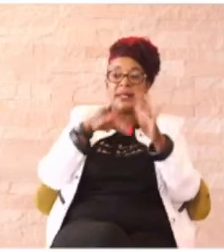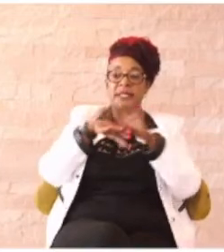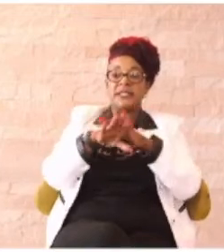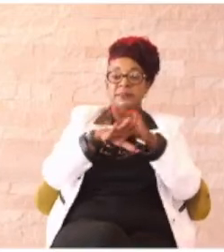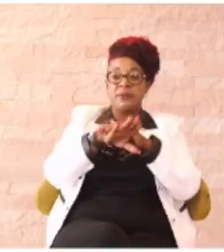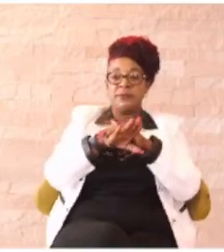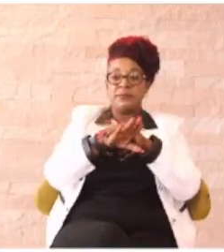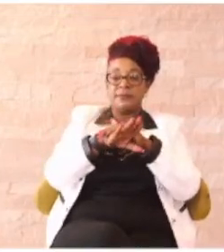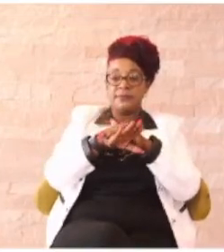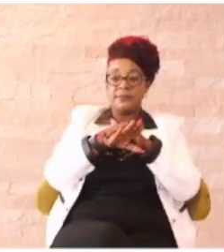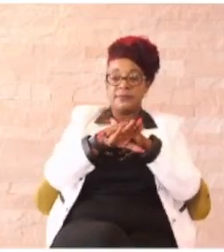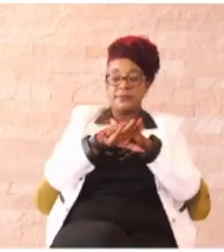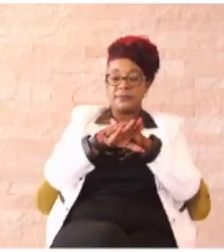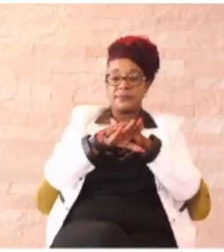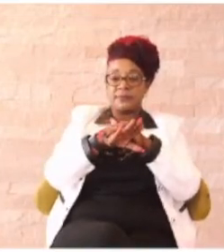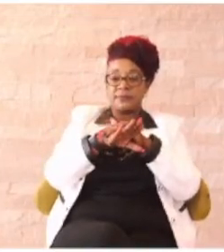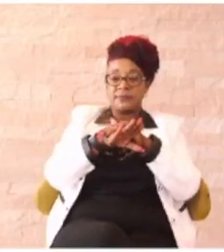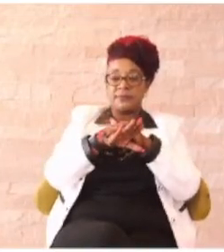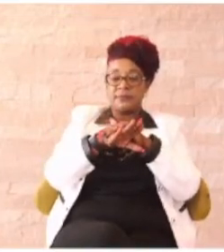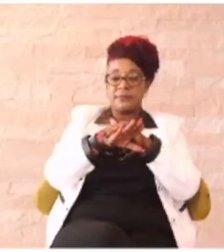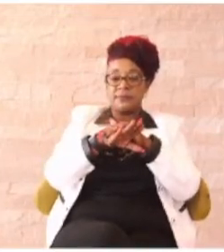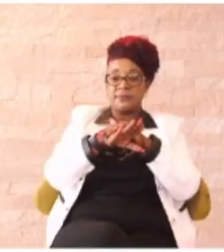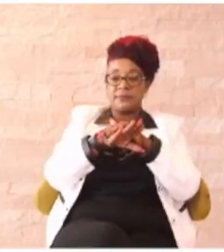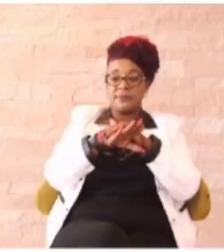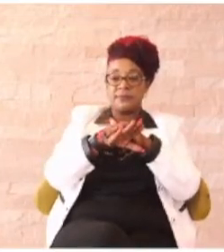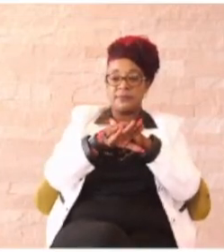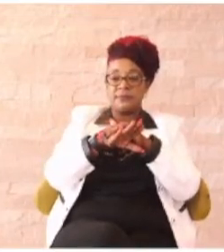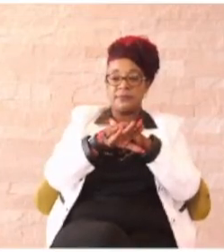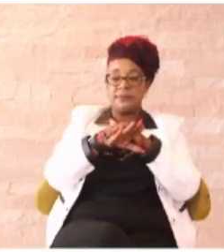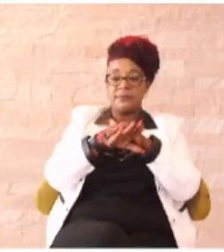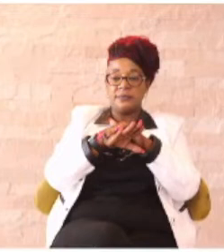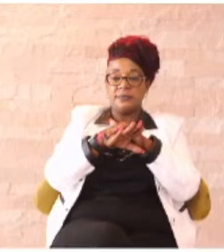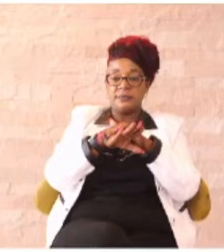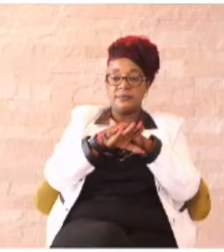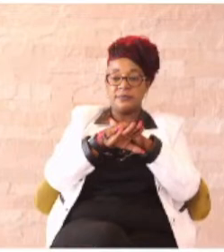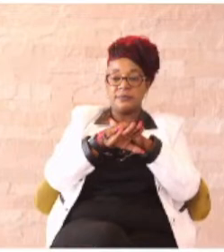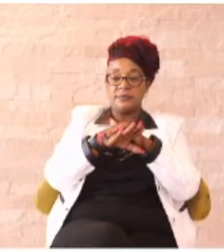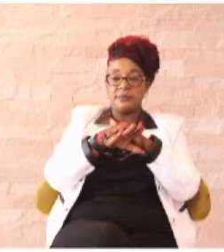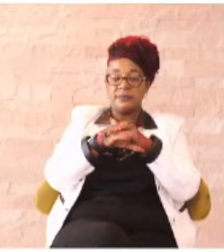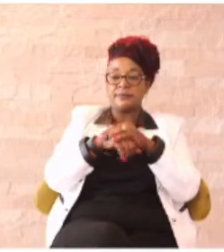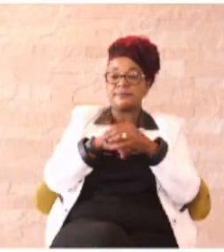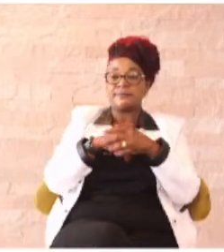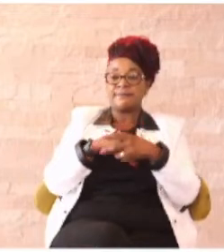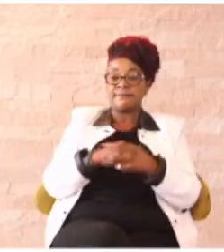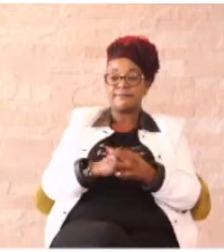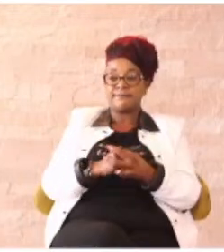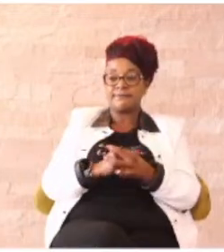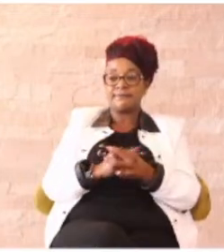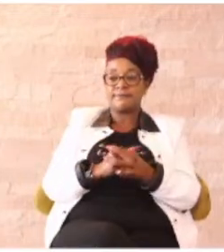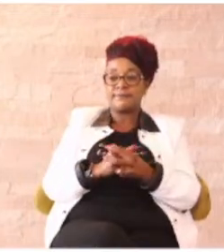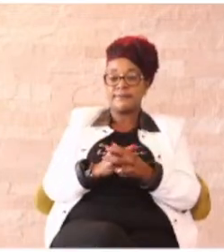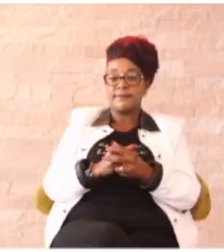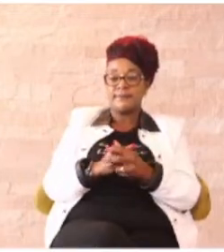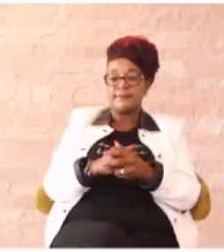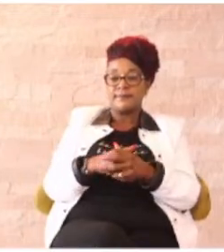for accessibility purpose in our project implementation areas.